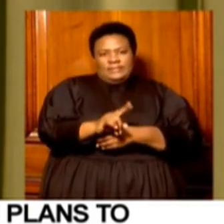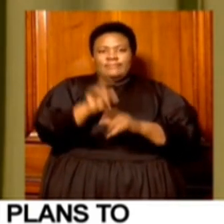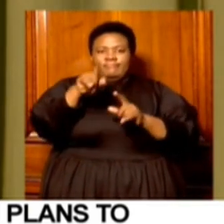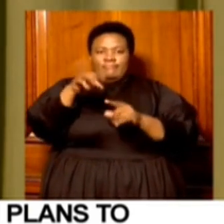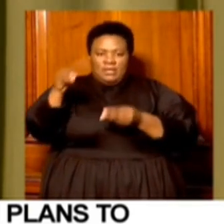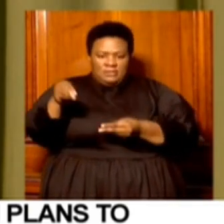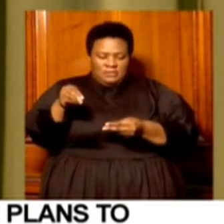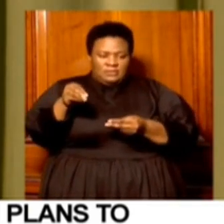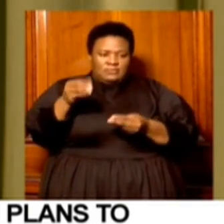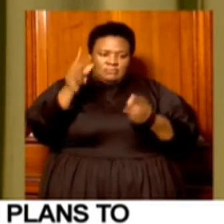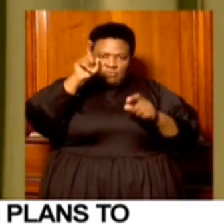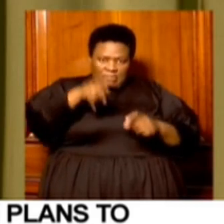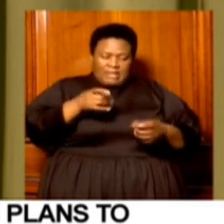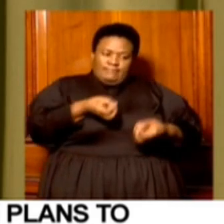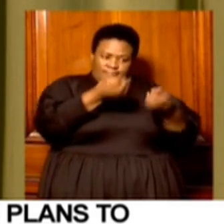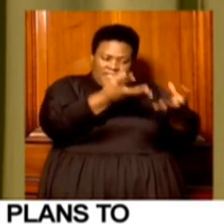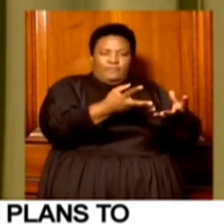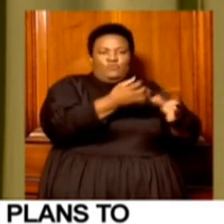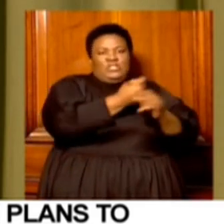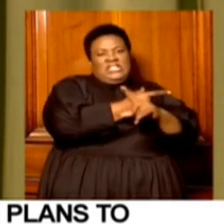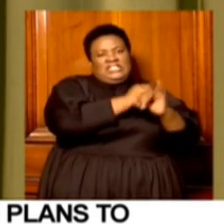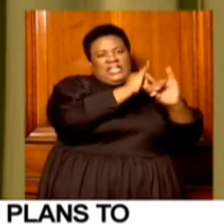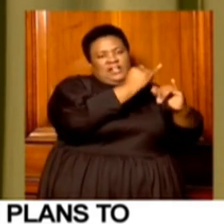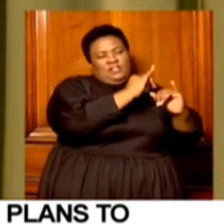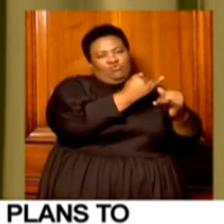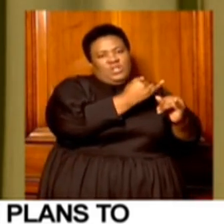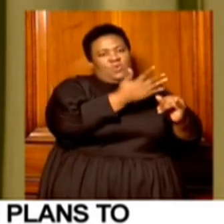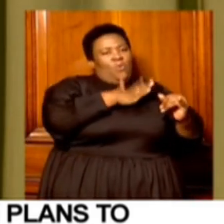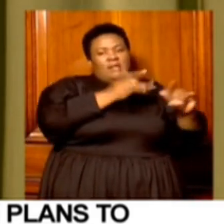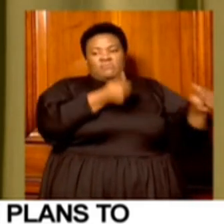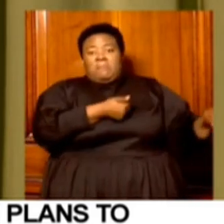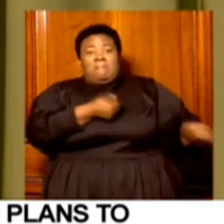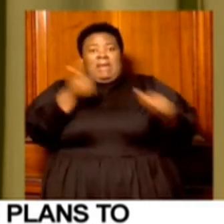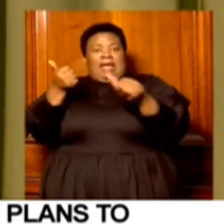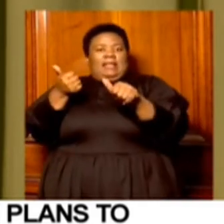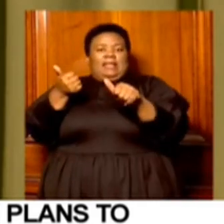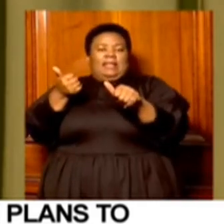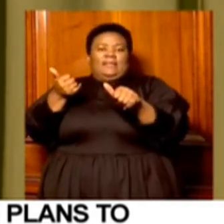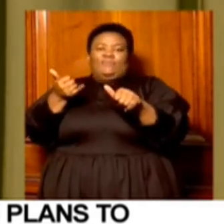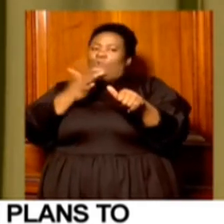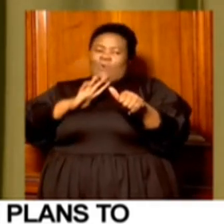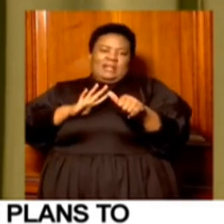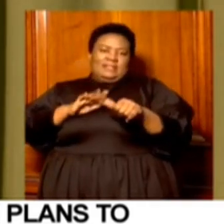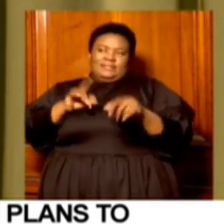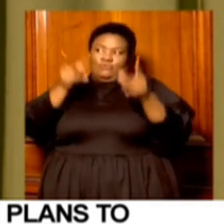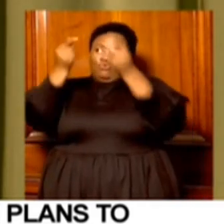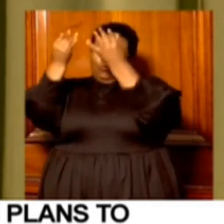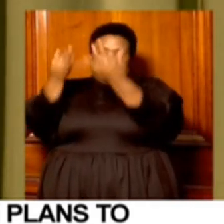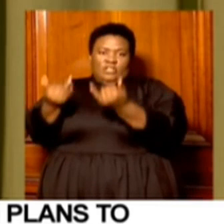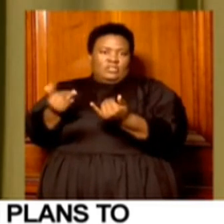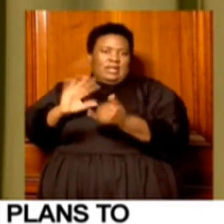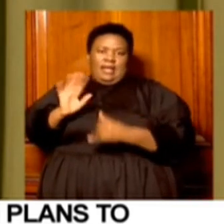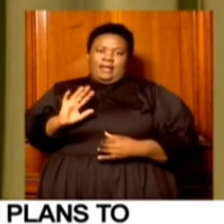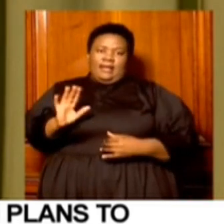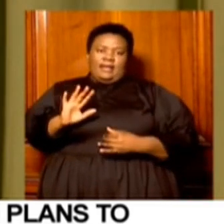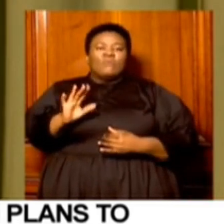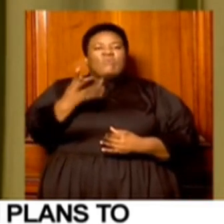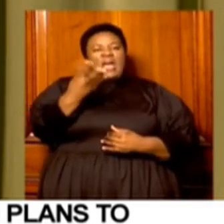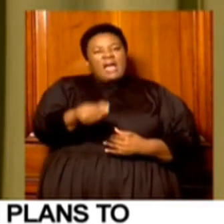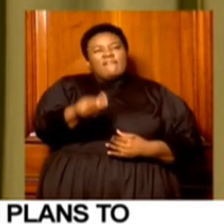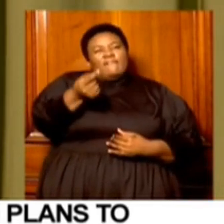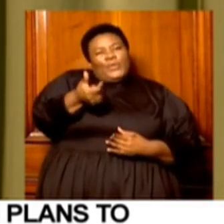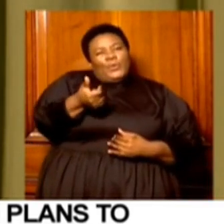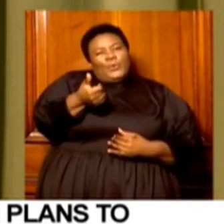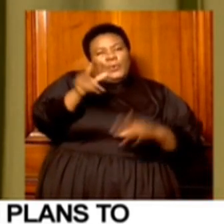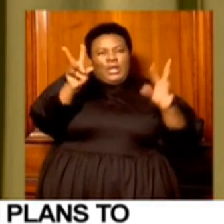taxi industry at the end. We don't want it to go back to the treasury. There are few issues that we are